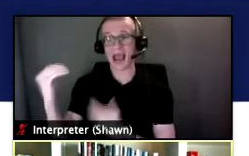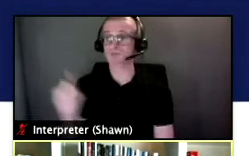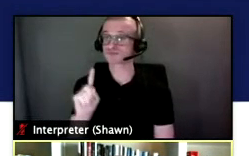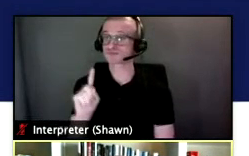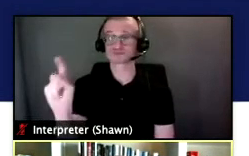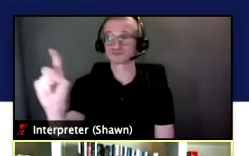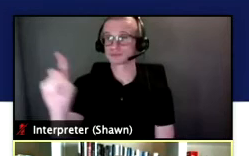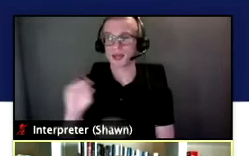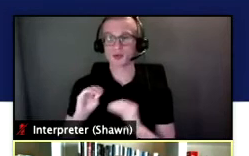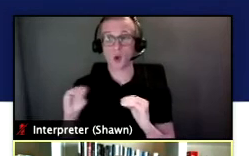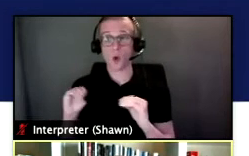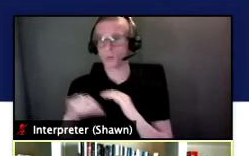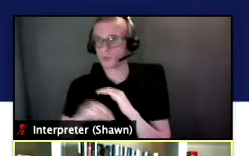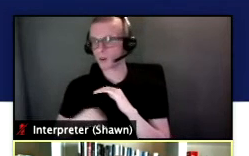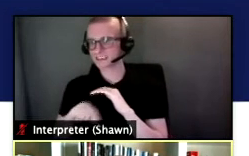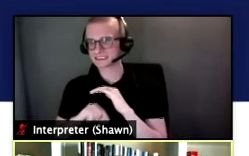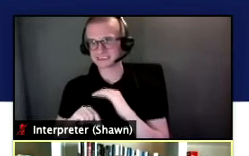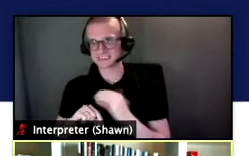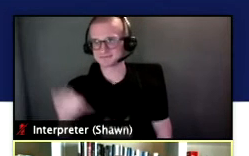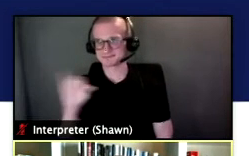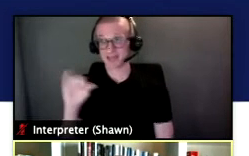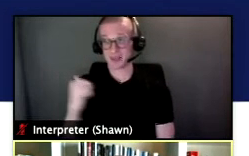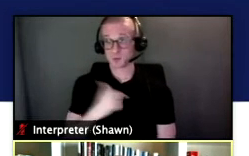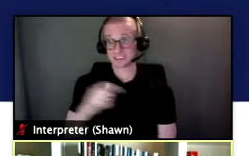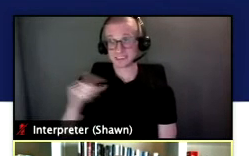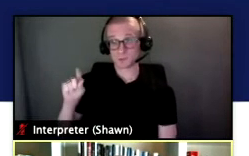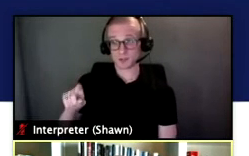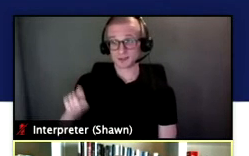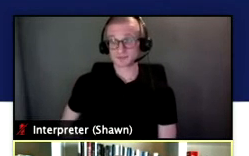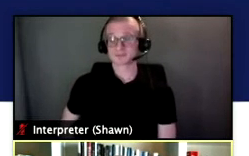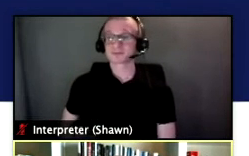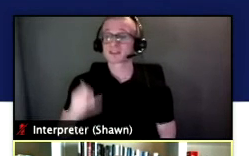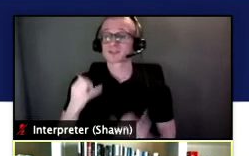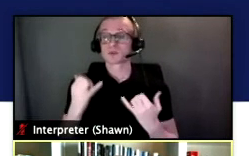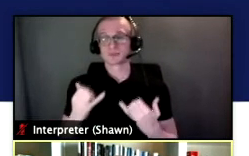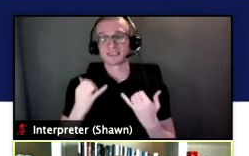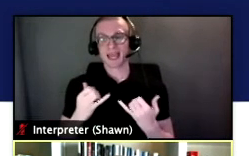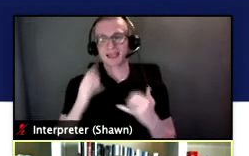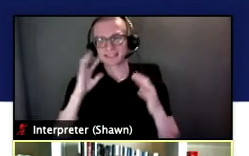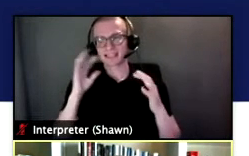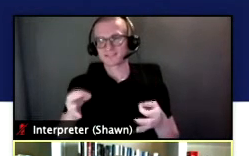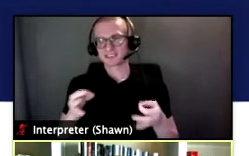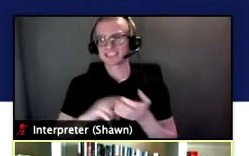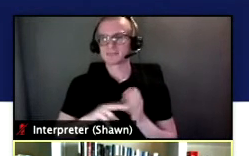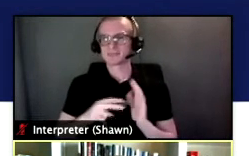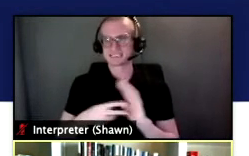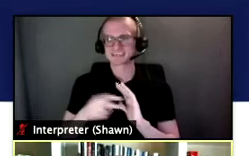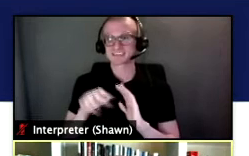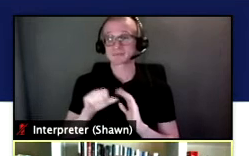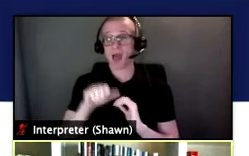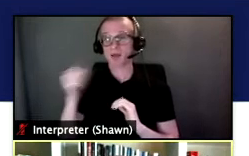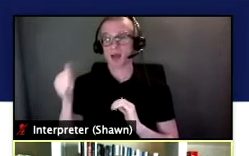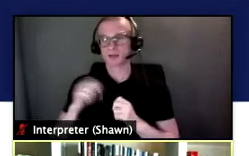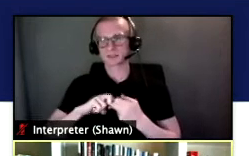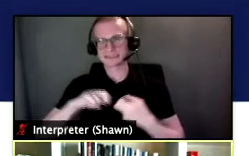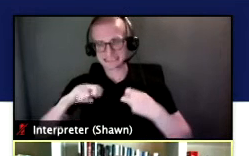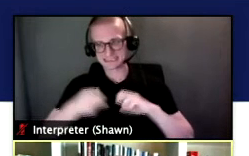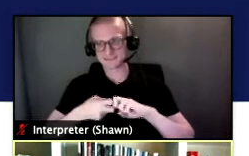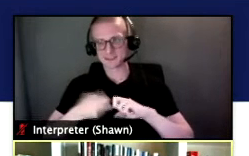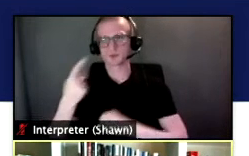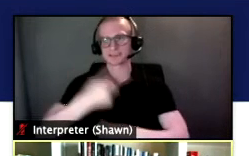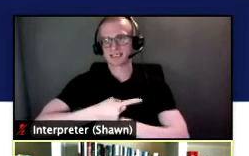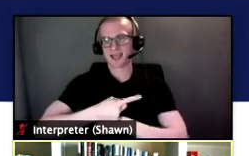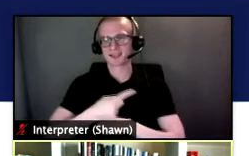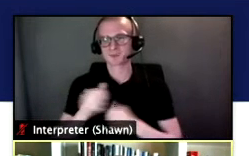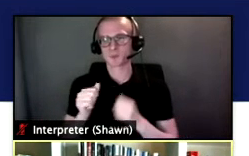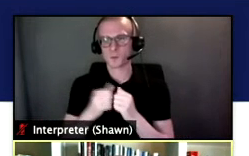So certainly today represents another difficult day in this pandemic.